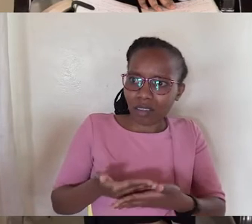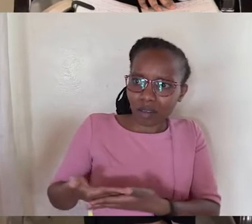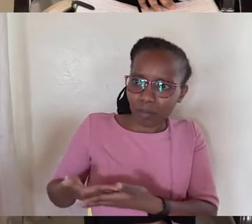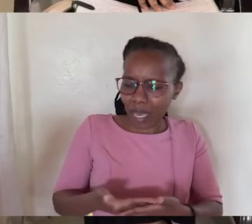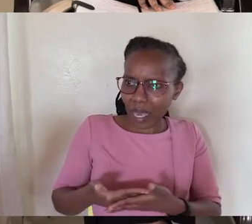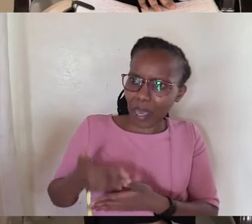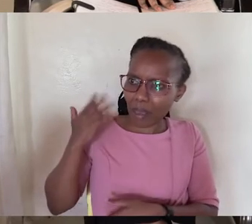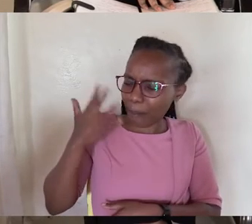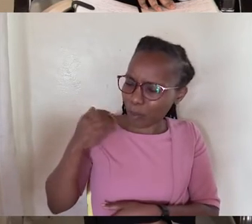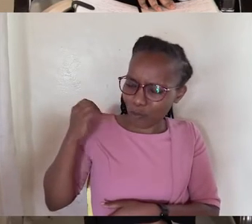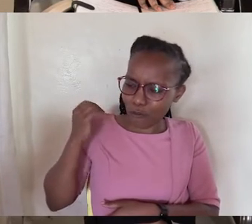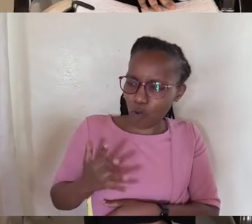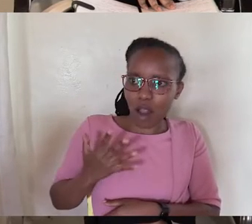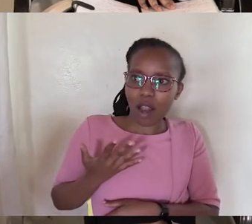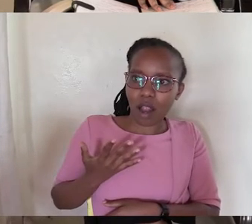so beautiful,